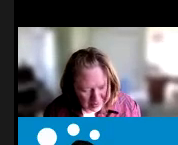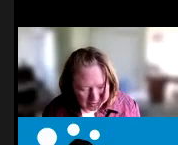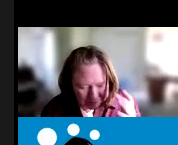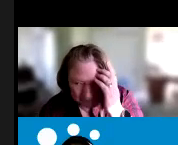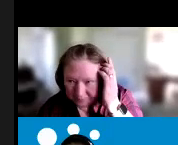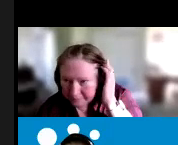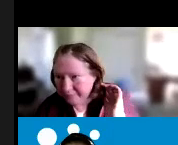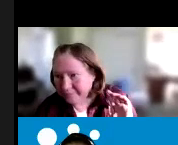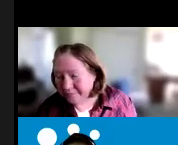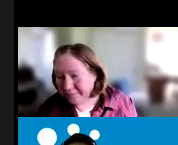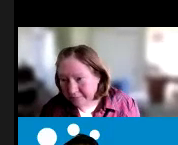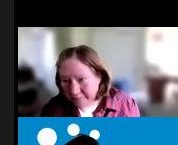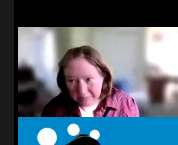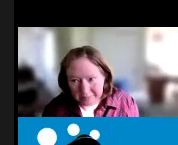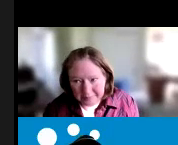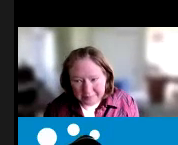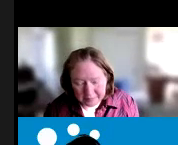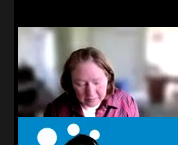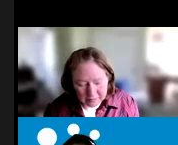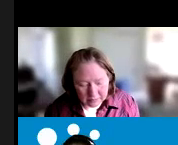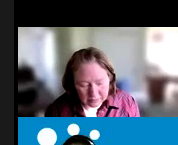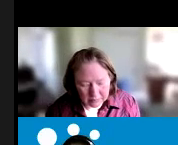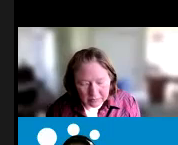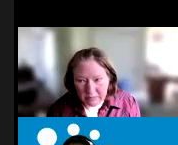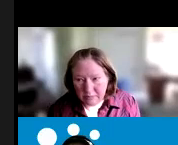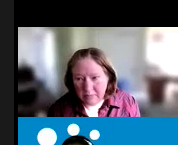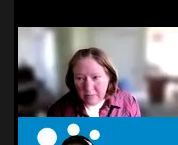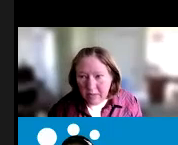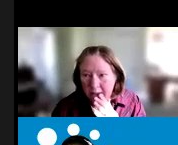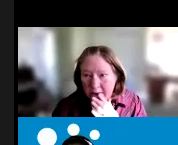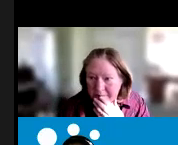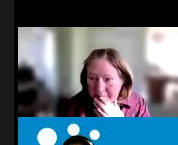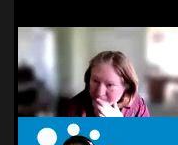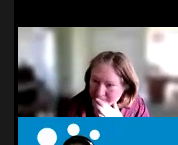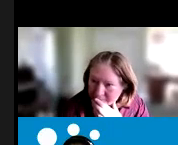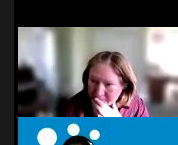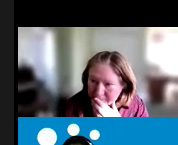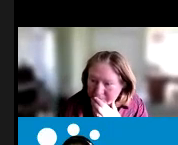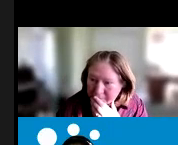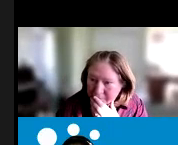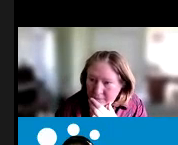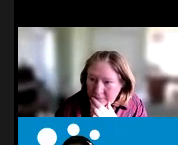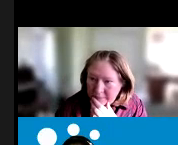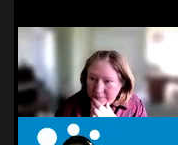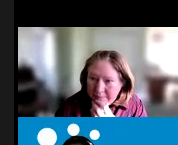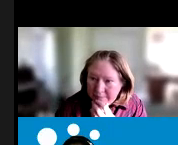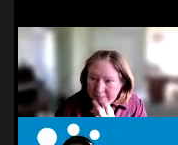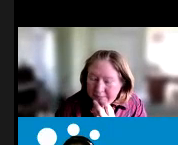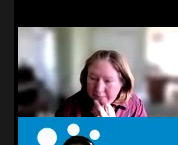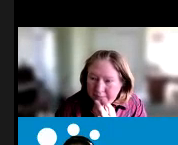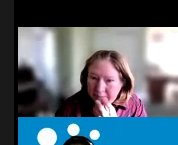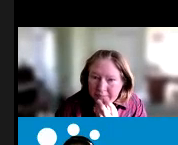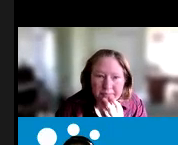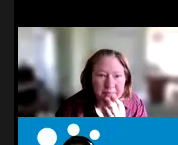is also, trying to ensure that, these categories, these definitions are